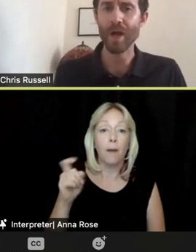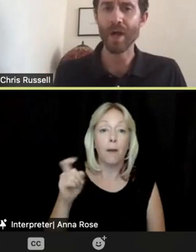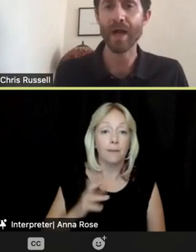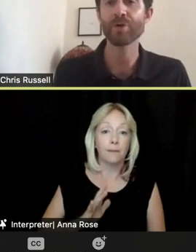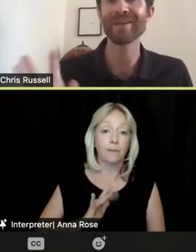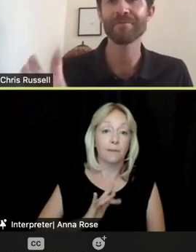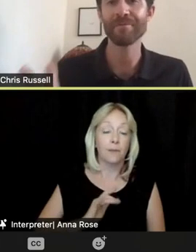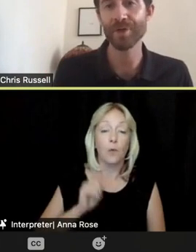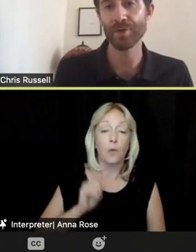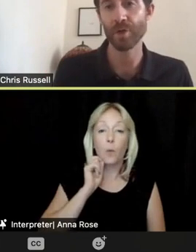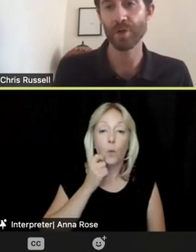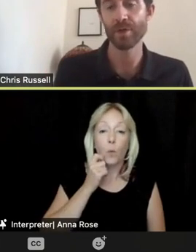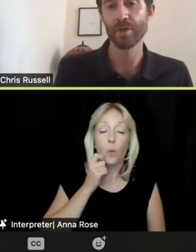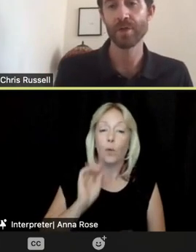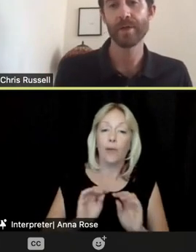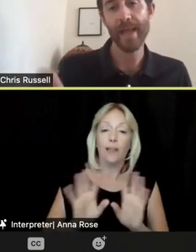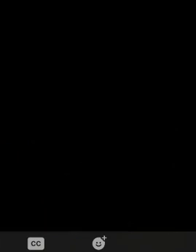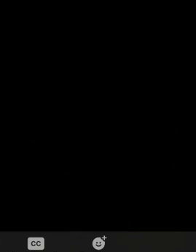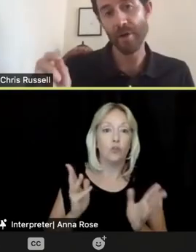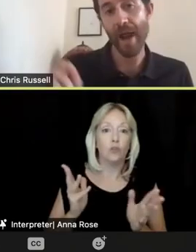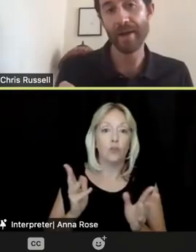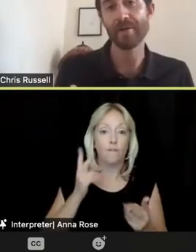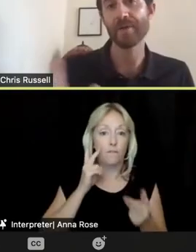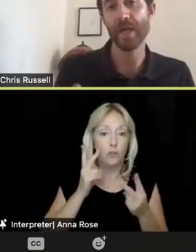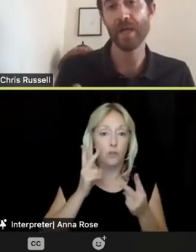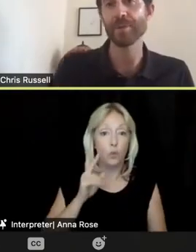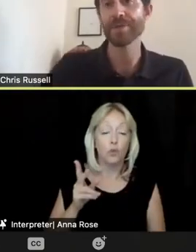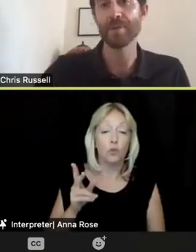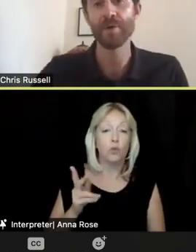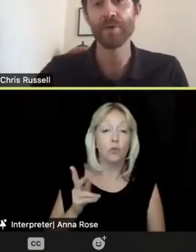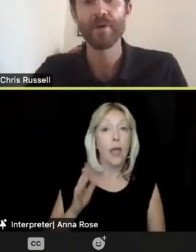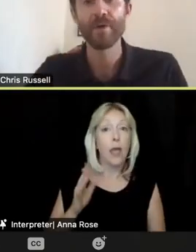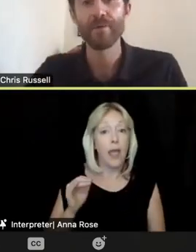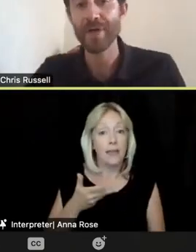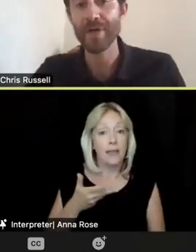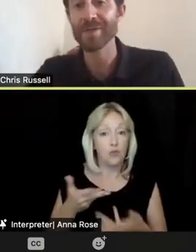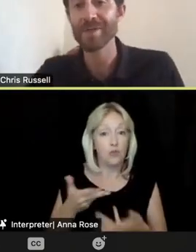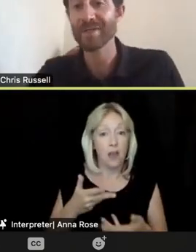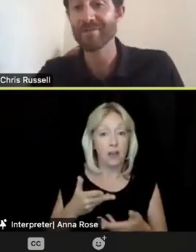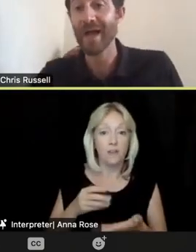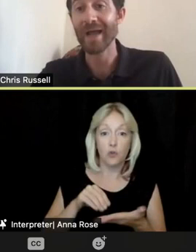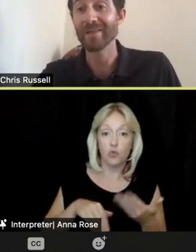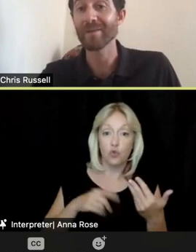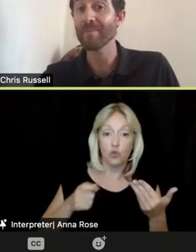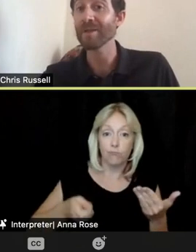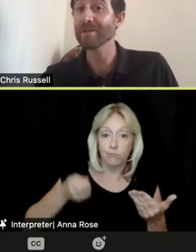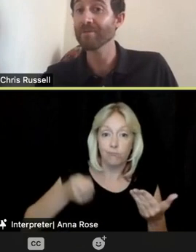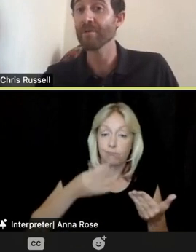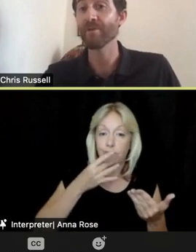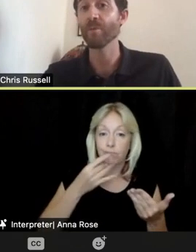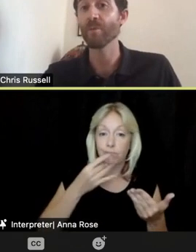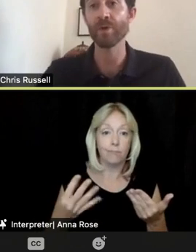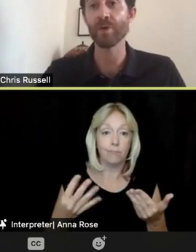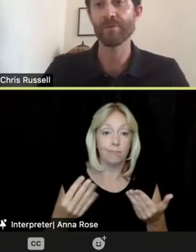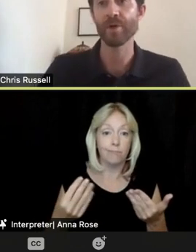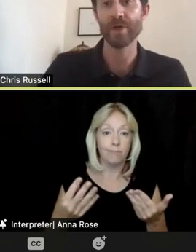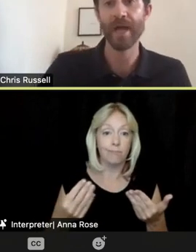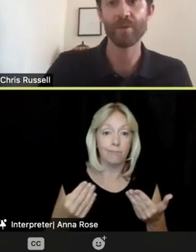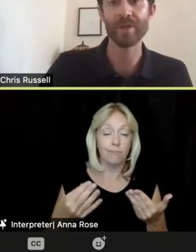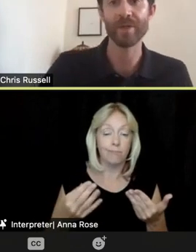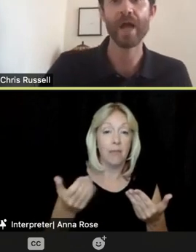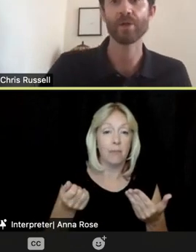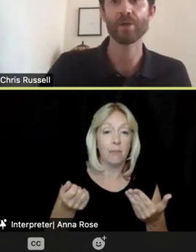pretty cool, concrete, visual and interactive tangible symbol for a child with CVI that might be different from what we